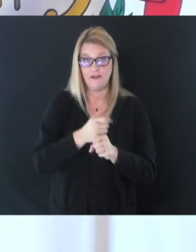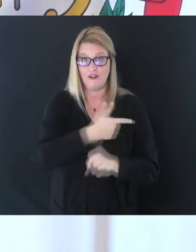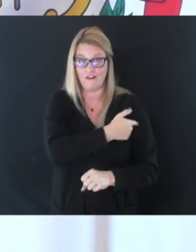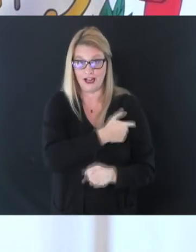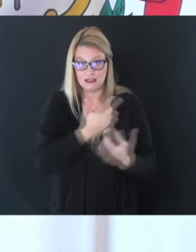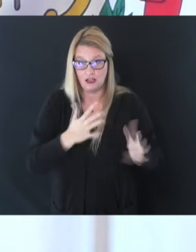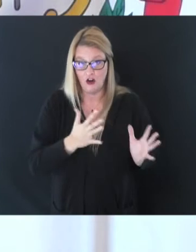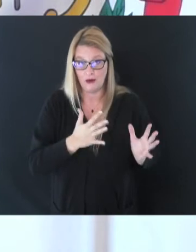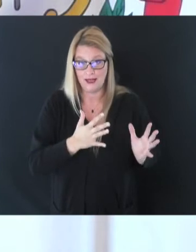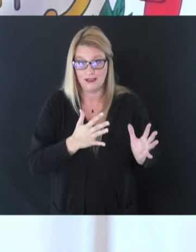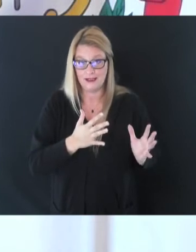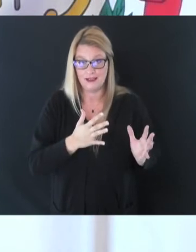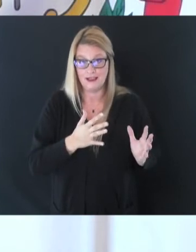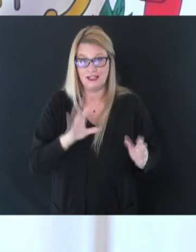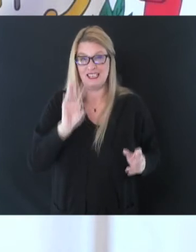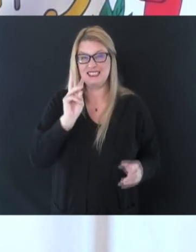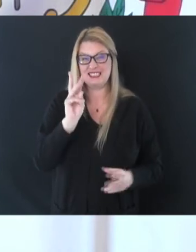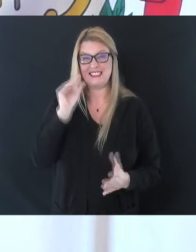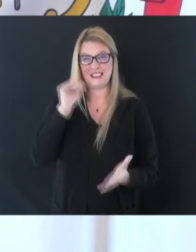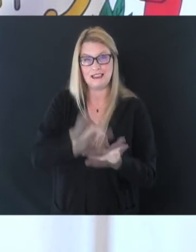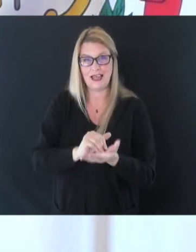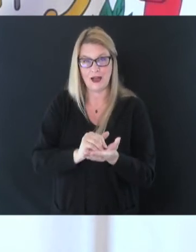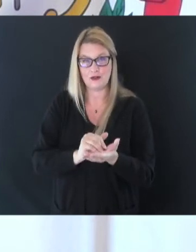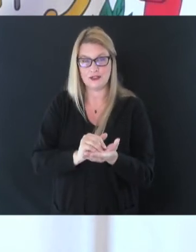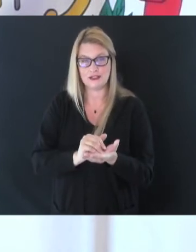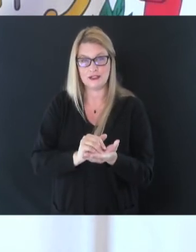vaccine, and there's 16,000,